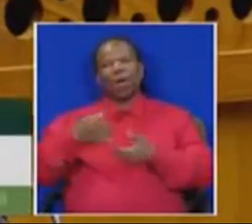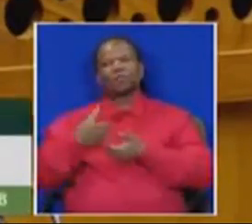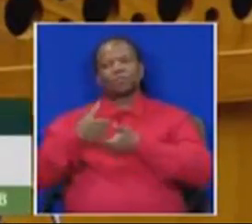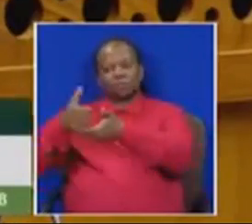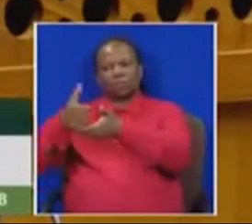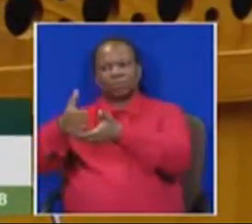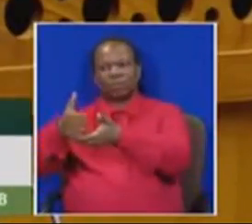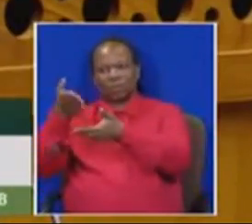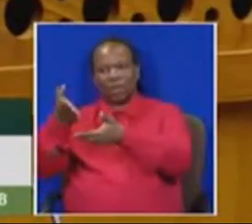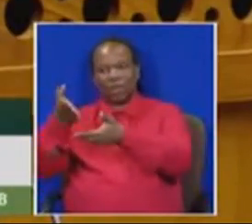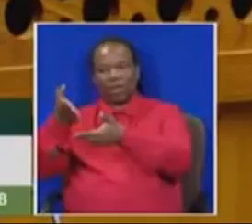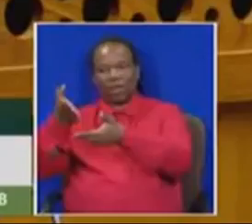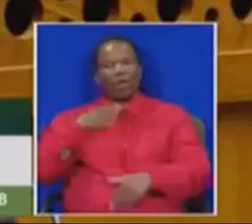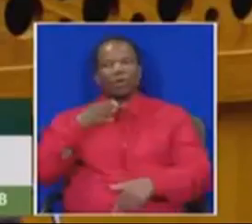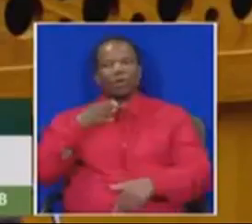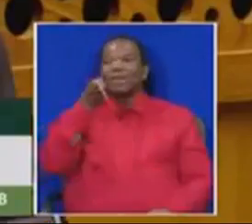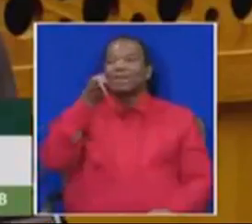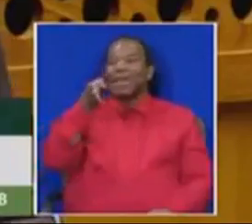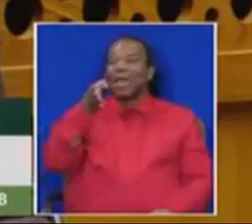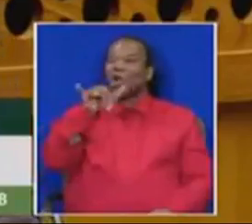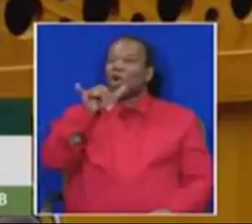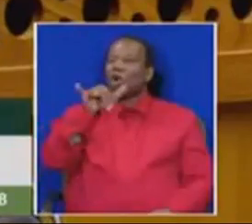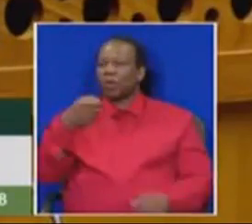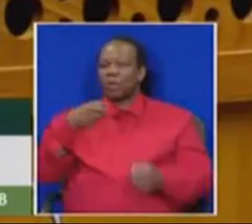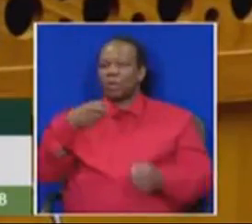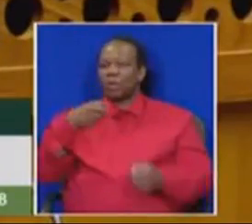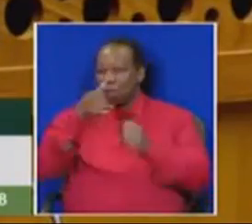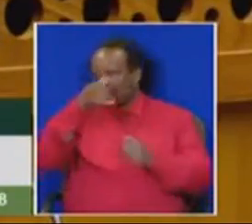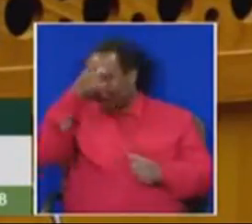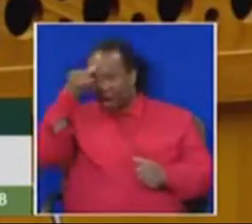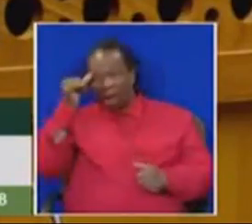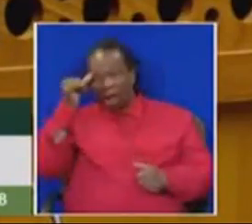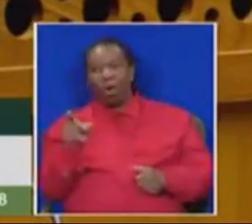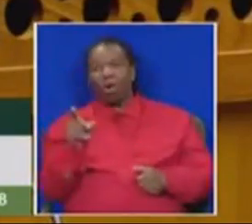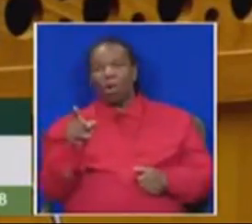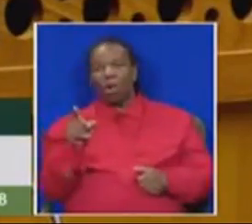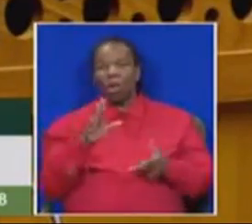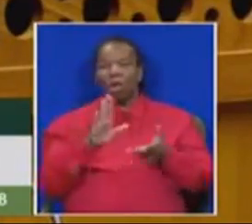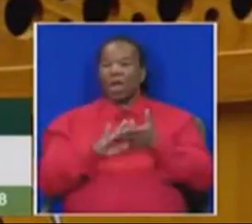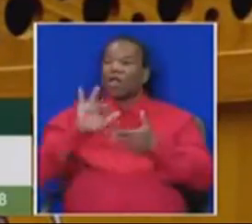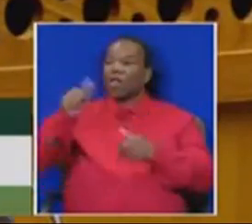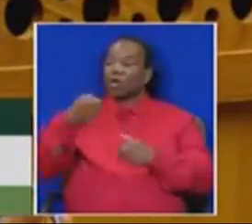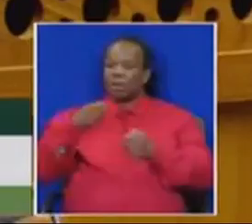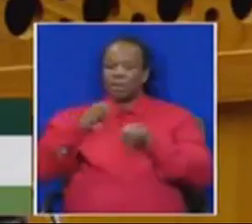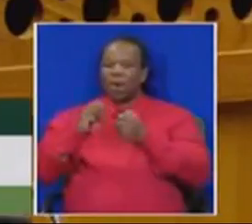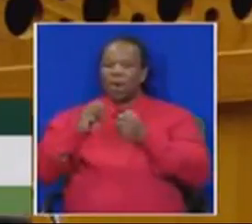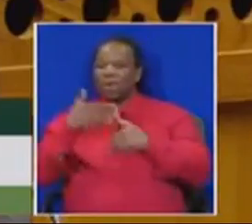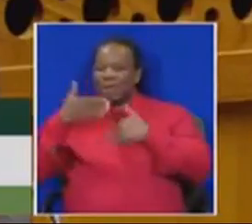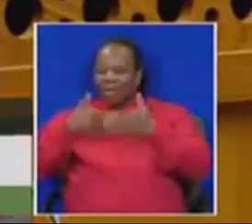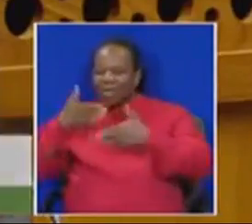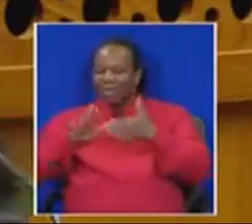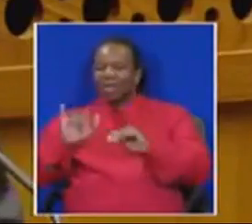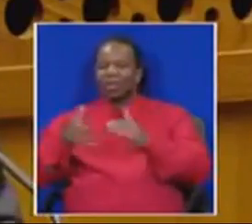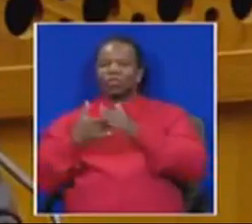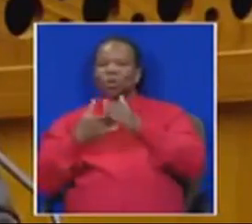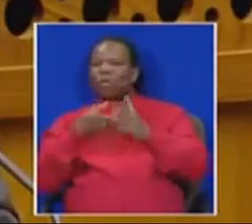I want to be there for the alcoholic. I want to be there for the drug addict. I want to be